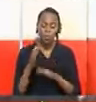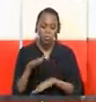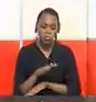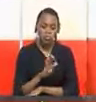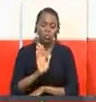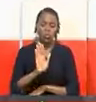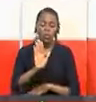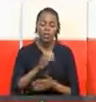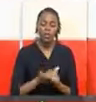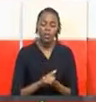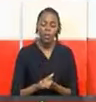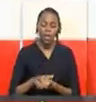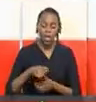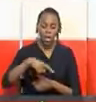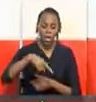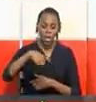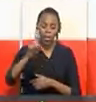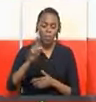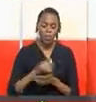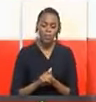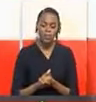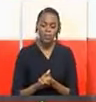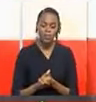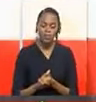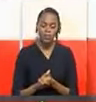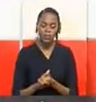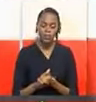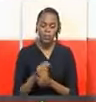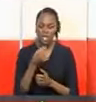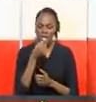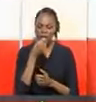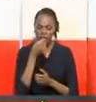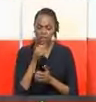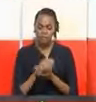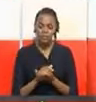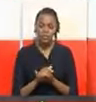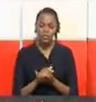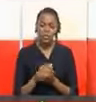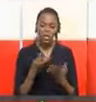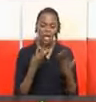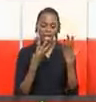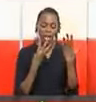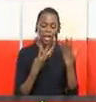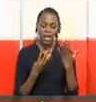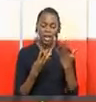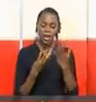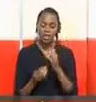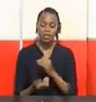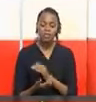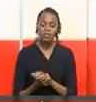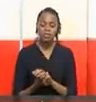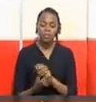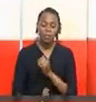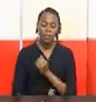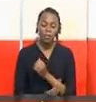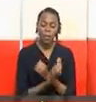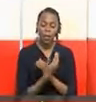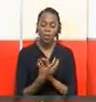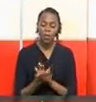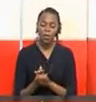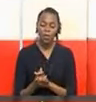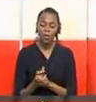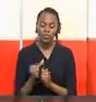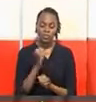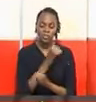He would always go to the longest available mass, which was 9 a.m. on Sundays at St. Patrick's Parish, because he loved